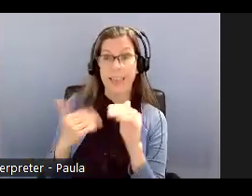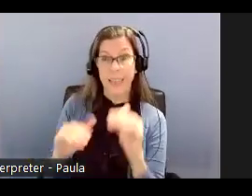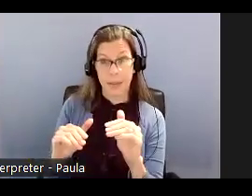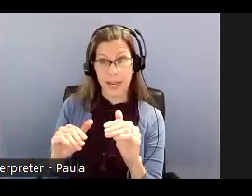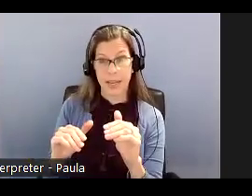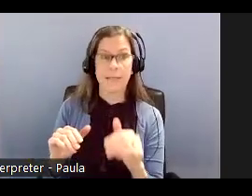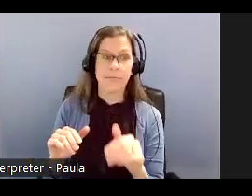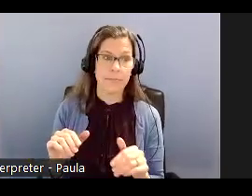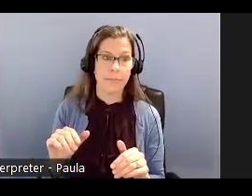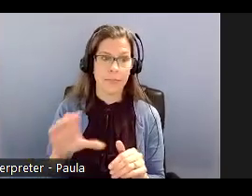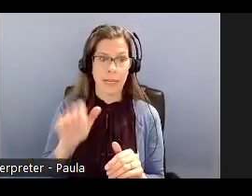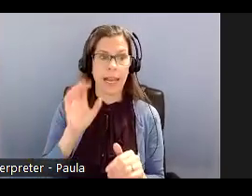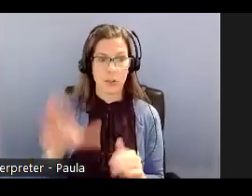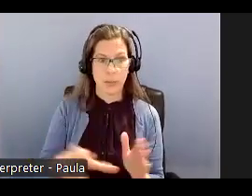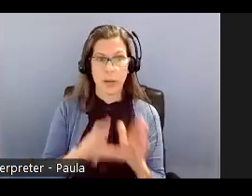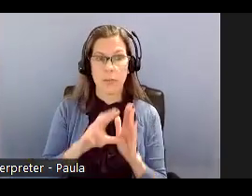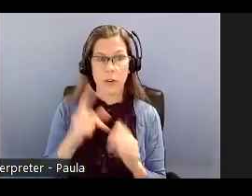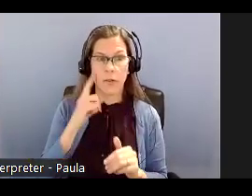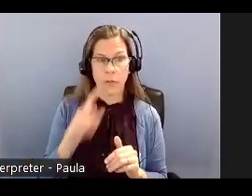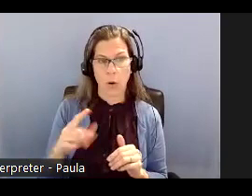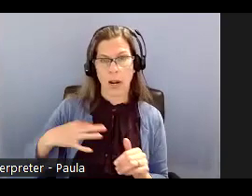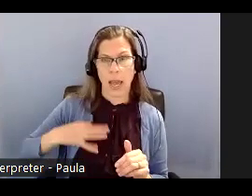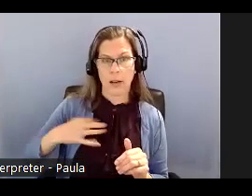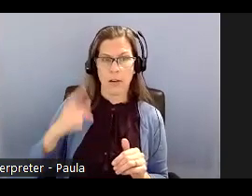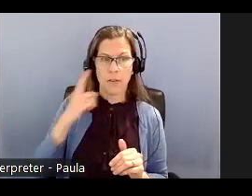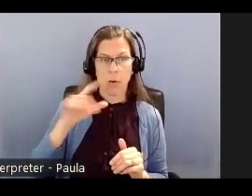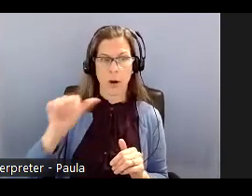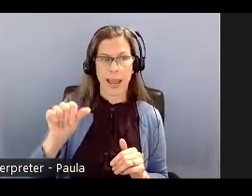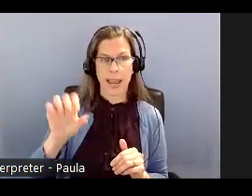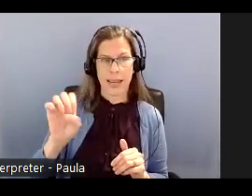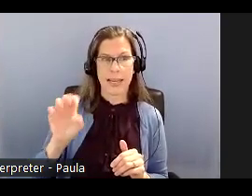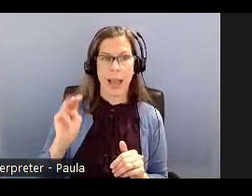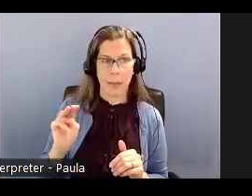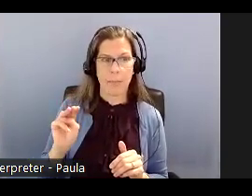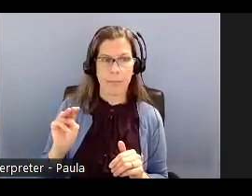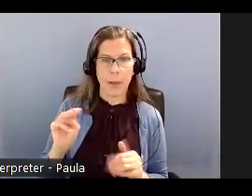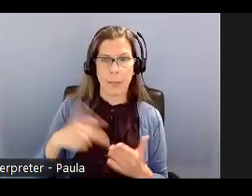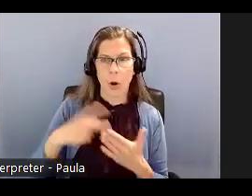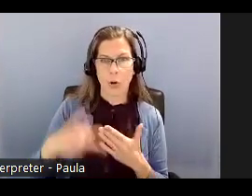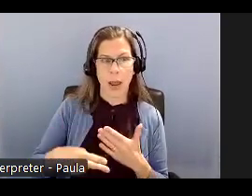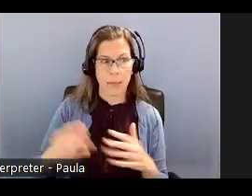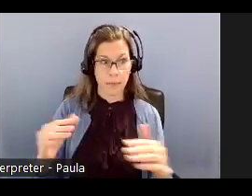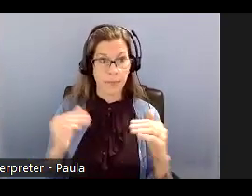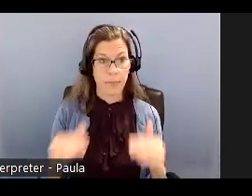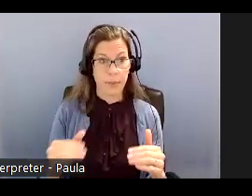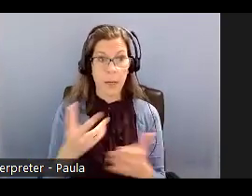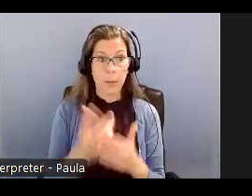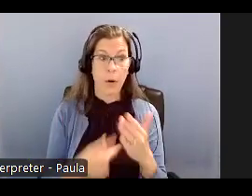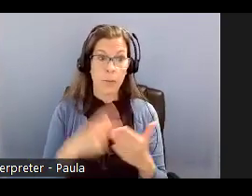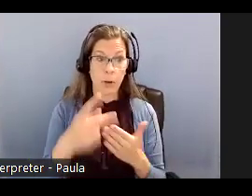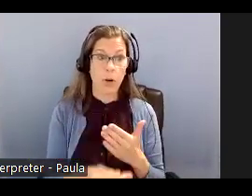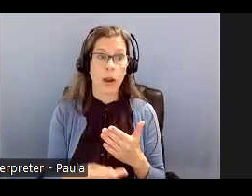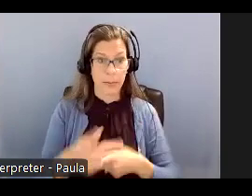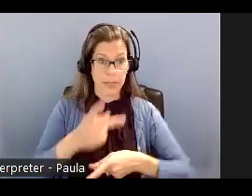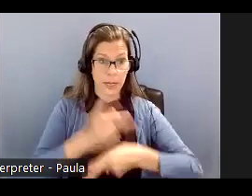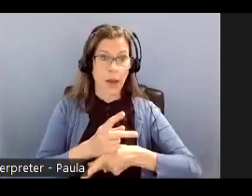the cases will be reviewed for eligibility into the Alien Emergency Medical Program. Both programs cover the